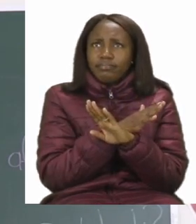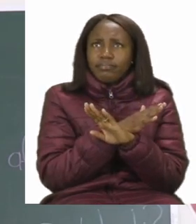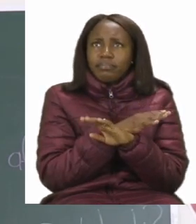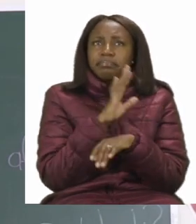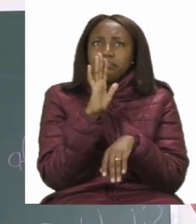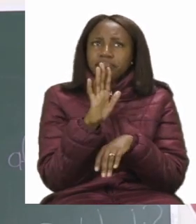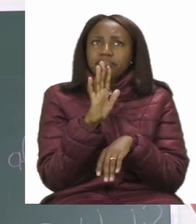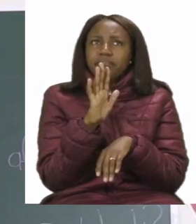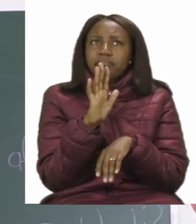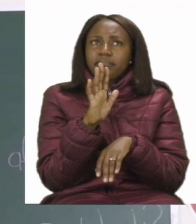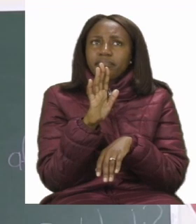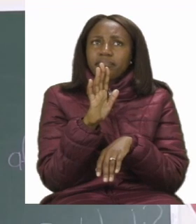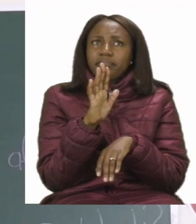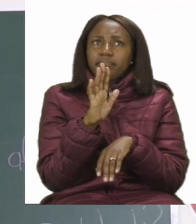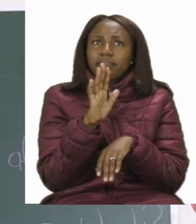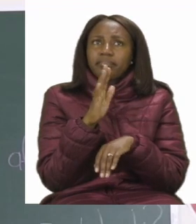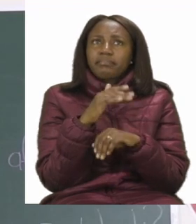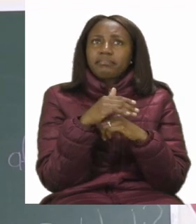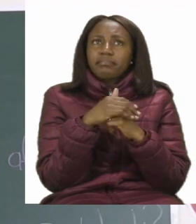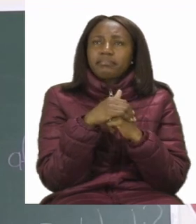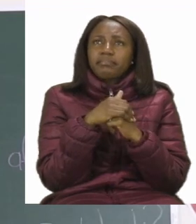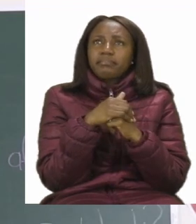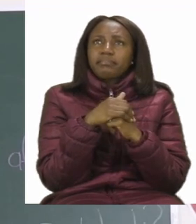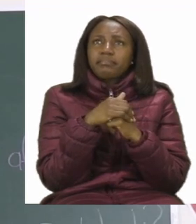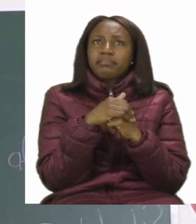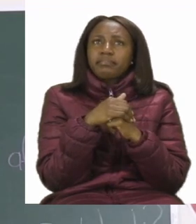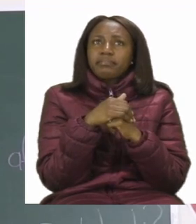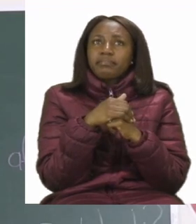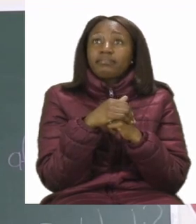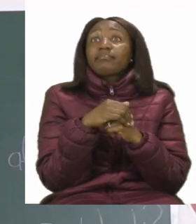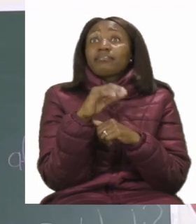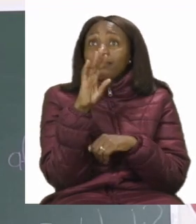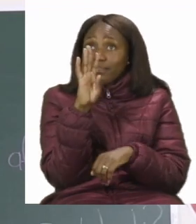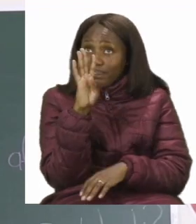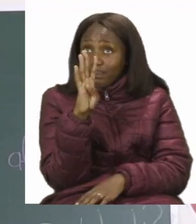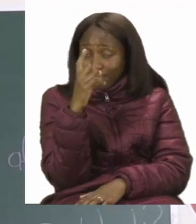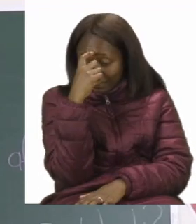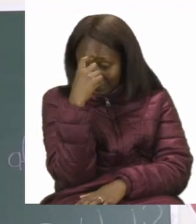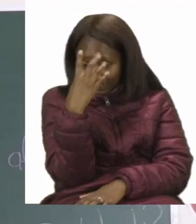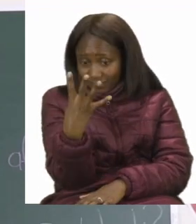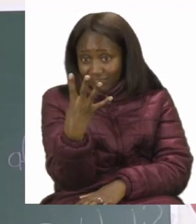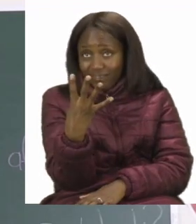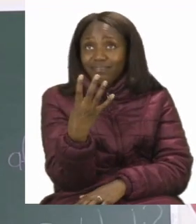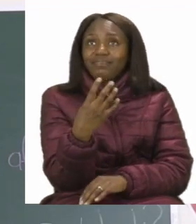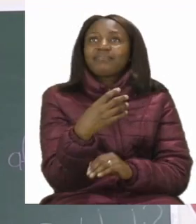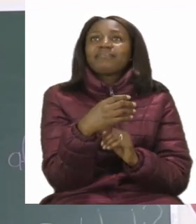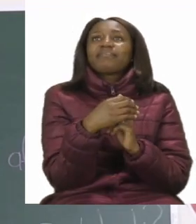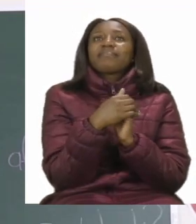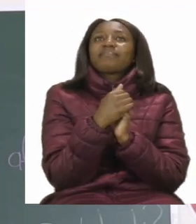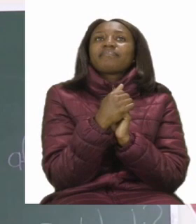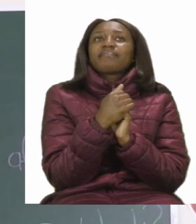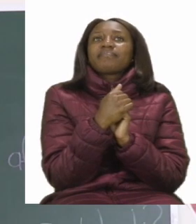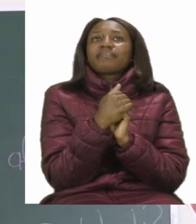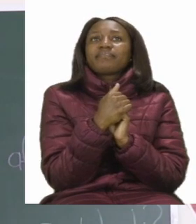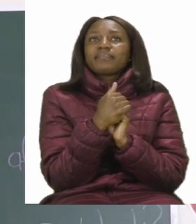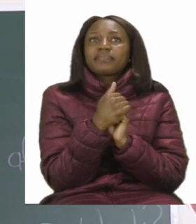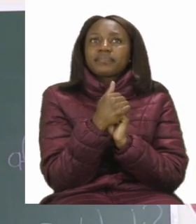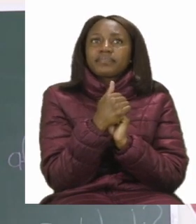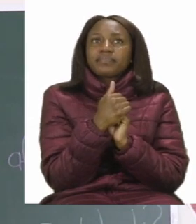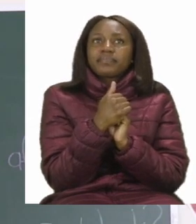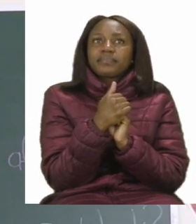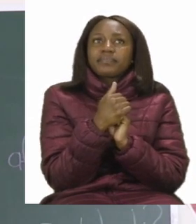5 o'clock. Okay, and what do you all see here? We have 4 o'clock.